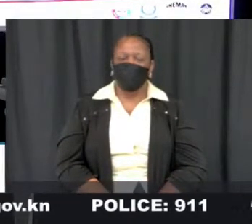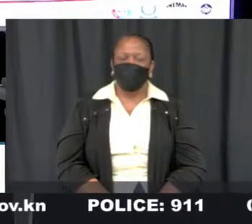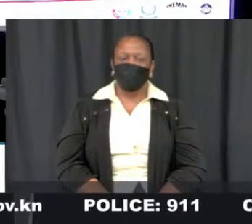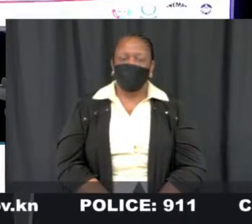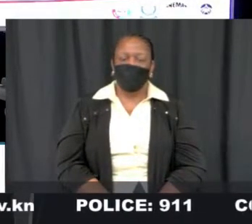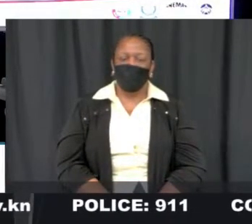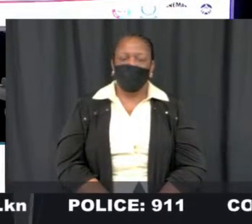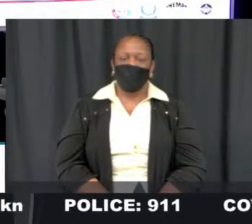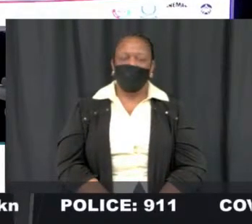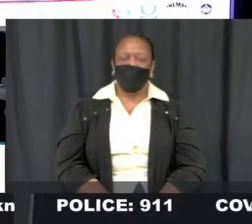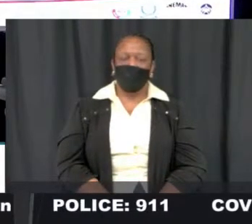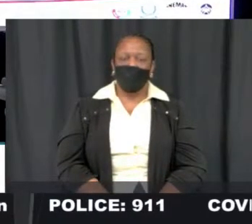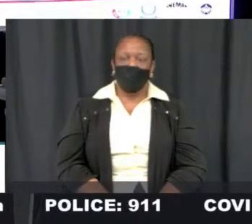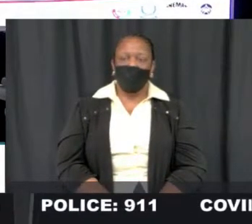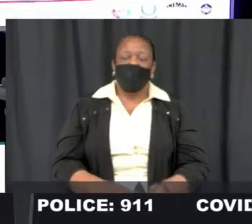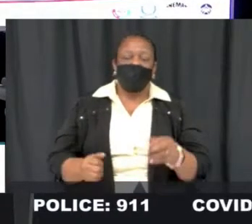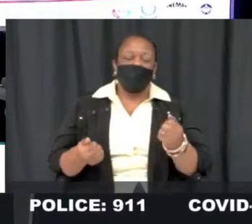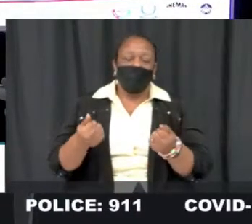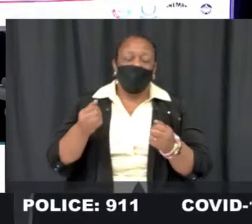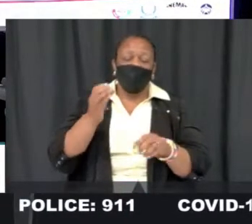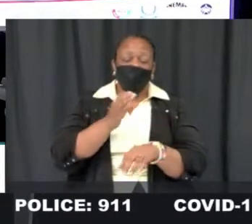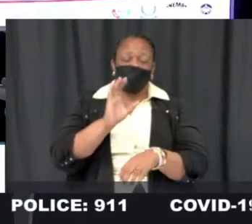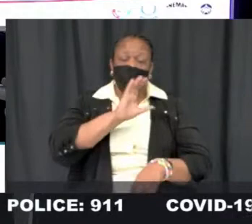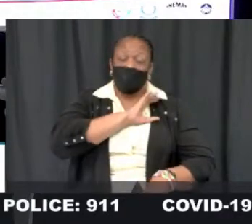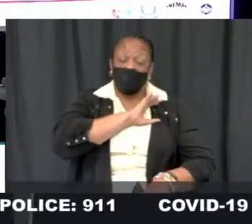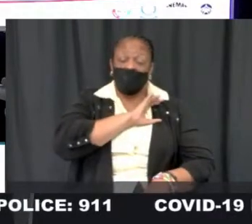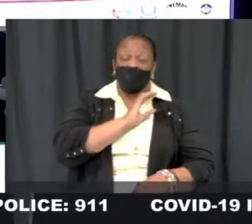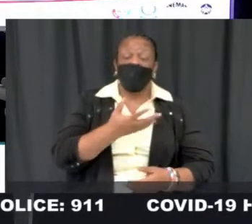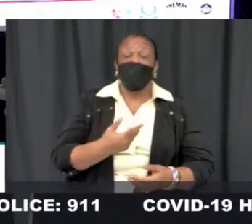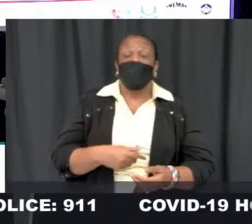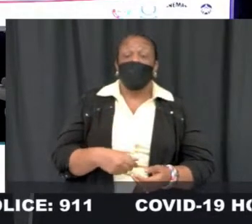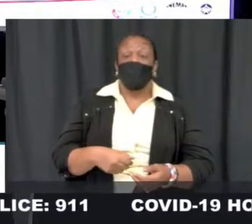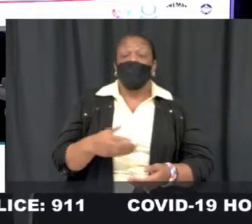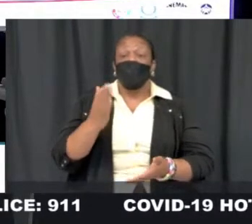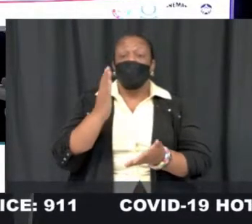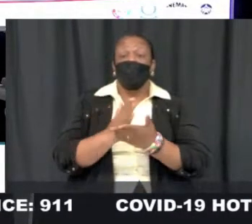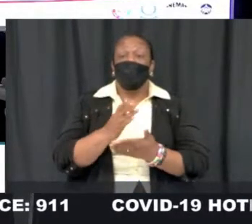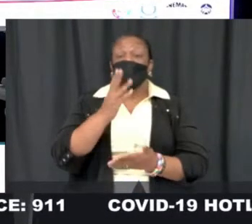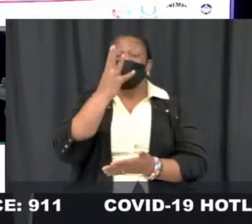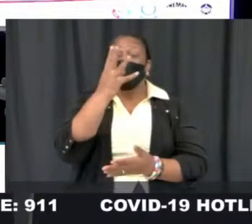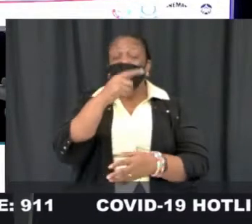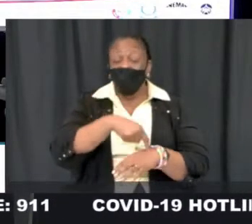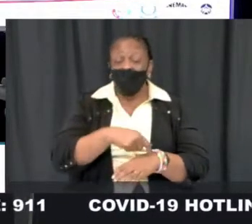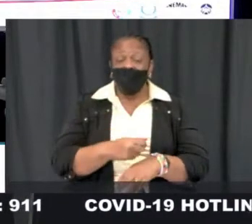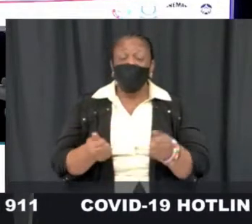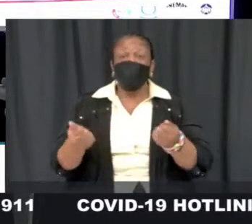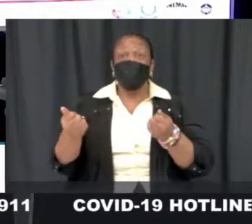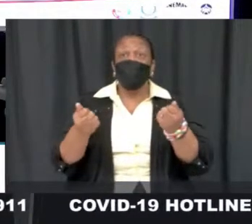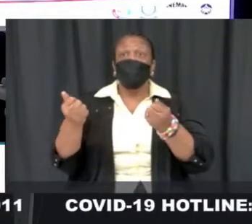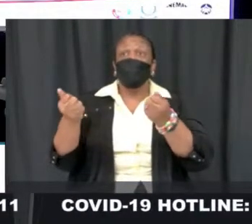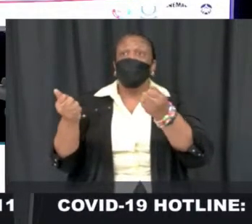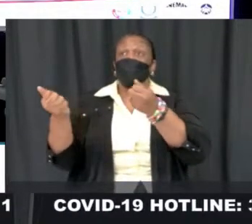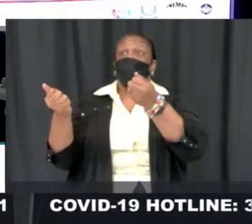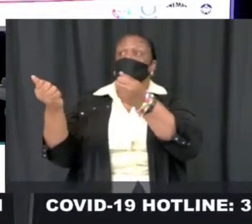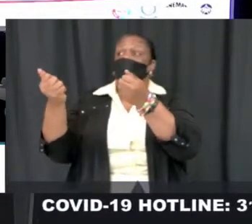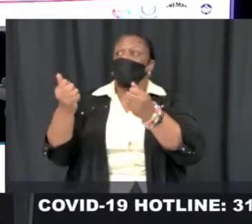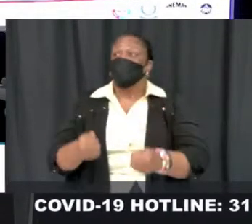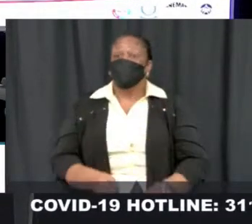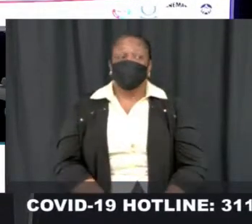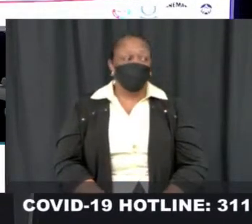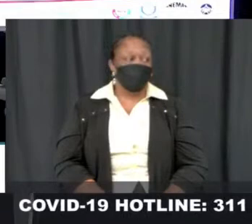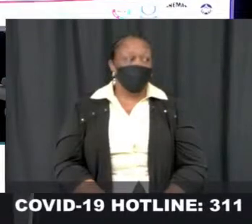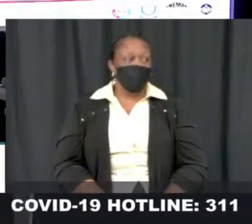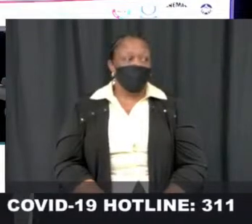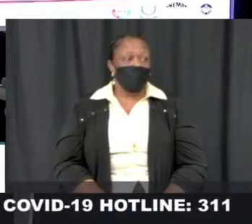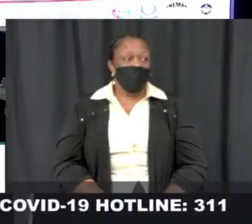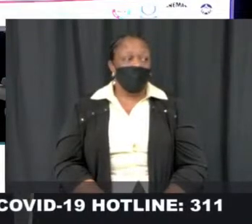to. They are doing their job, so there is no special privilege. The other day I was driving behind Minister Phipps. She was stopped as